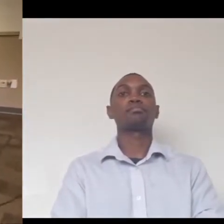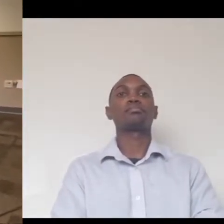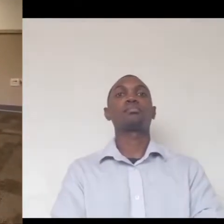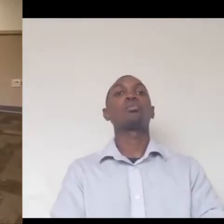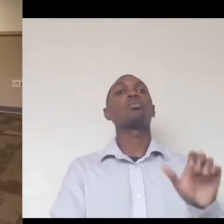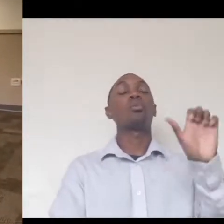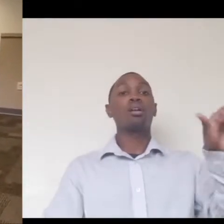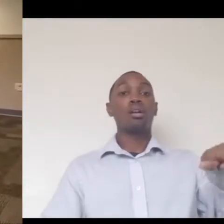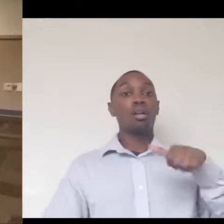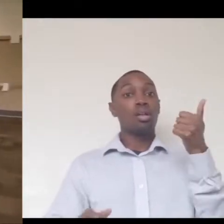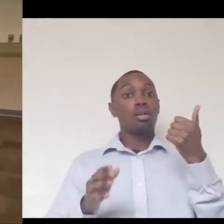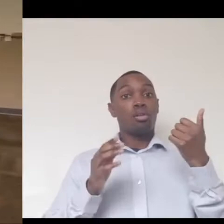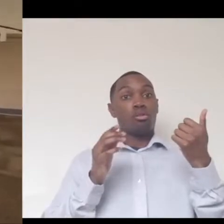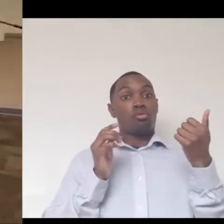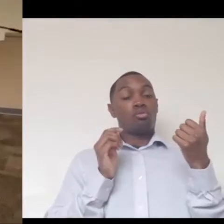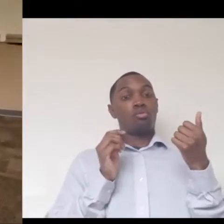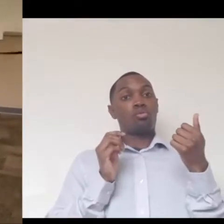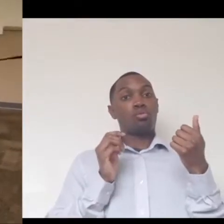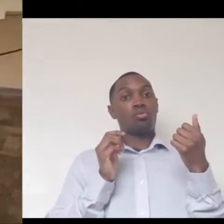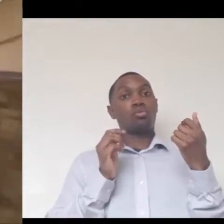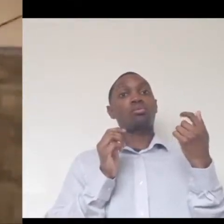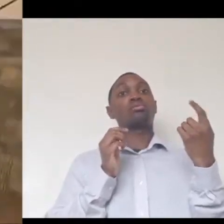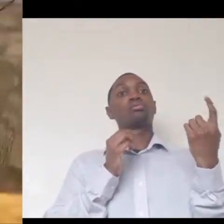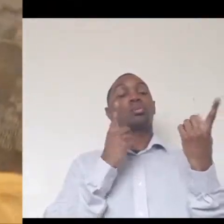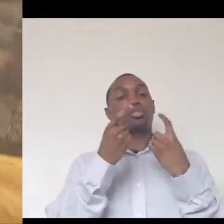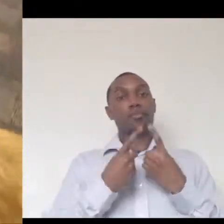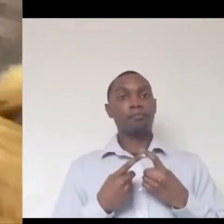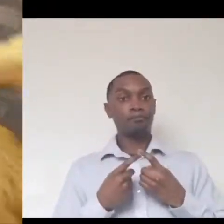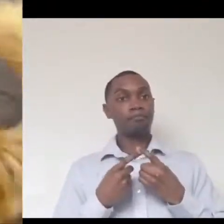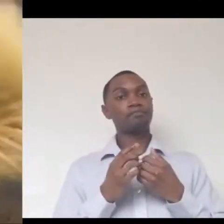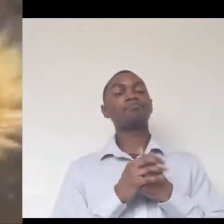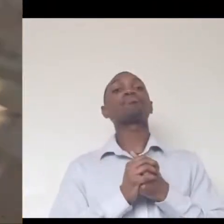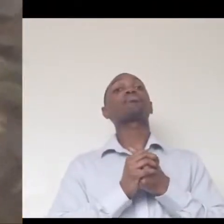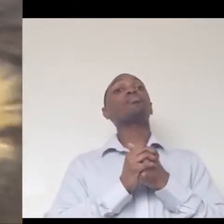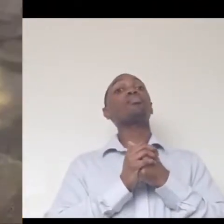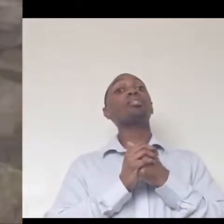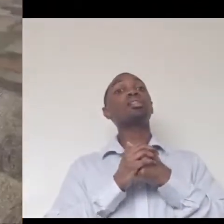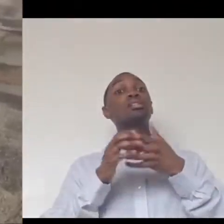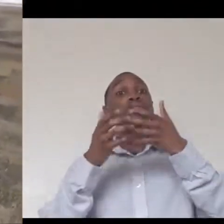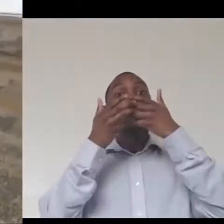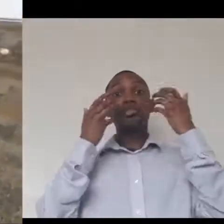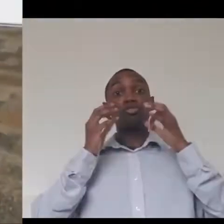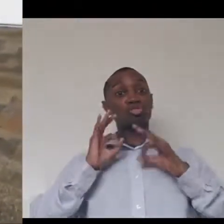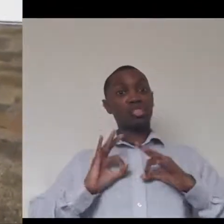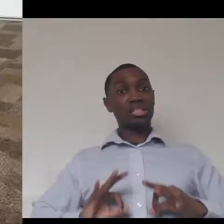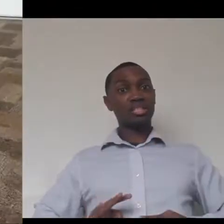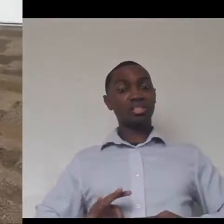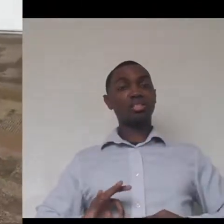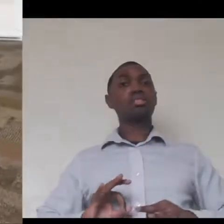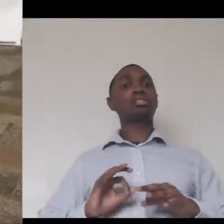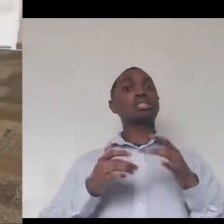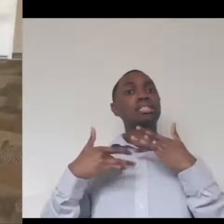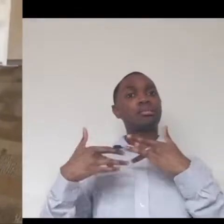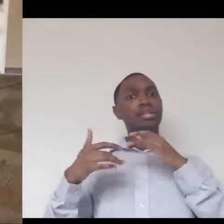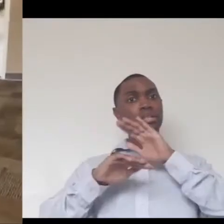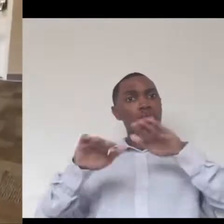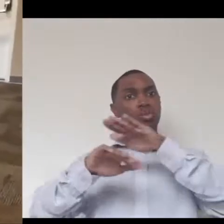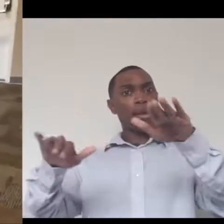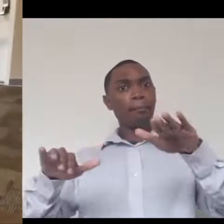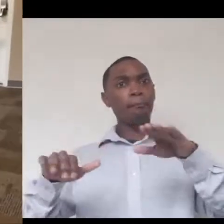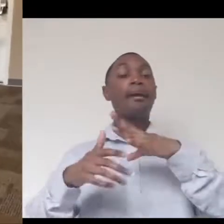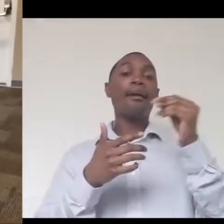Two questions before we head in the other direction. Do cheetahs swim, and what is the white spot at the end of the tail